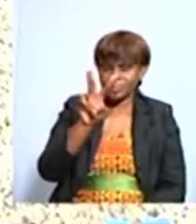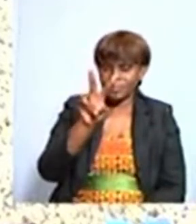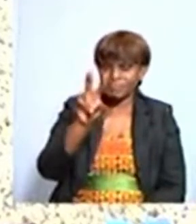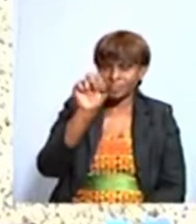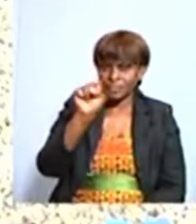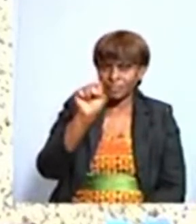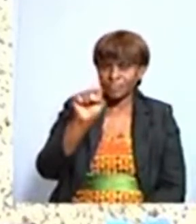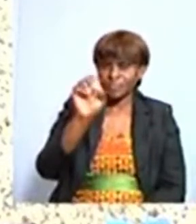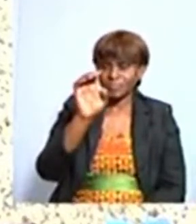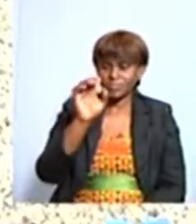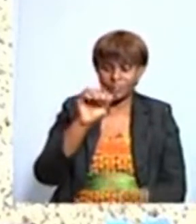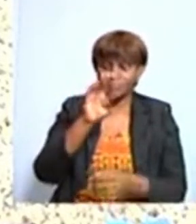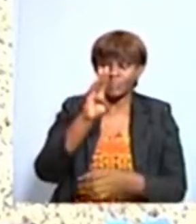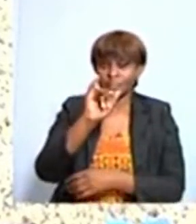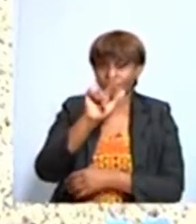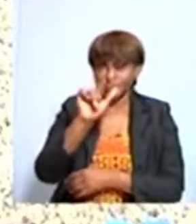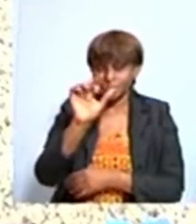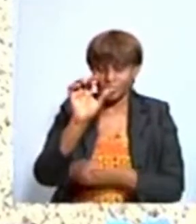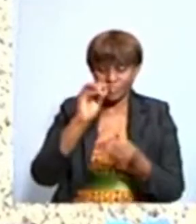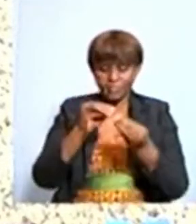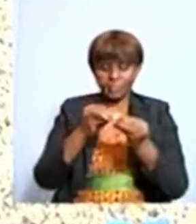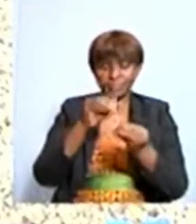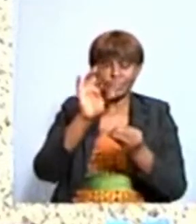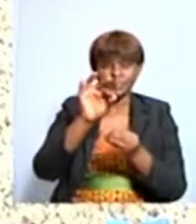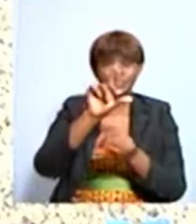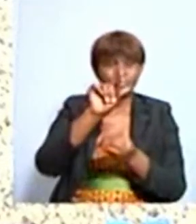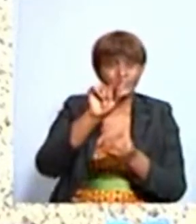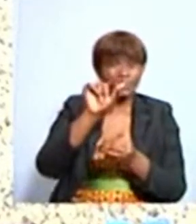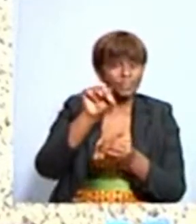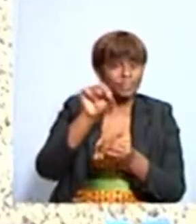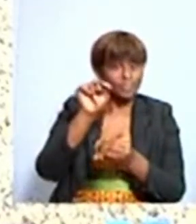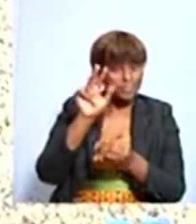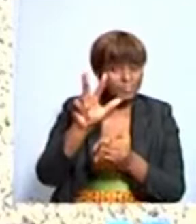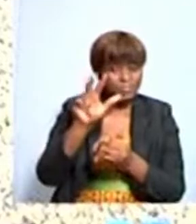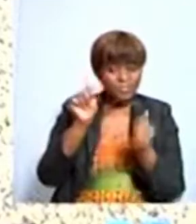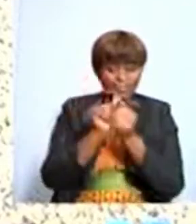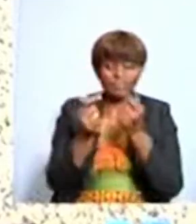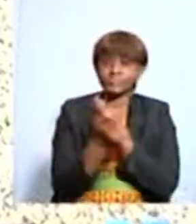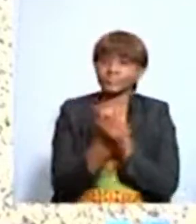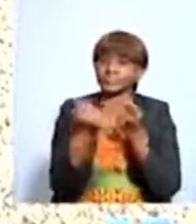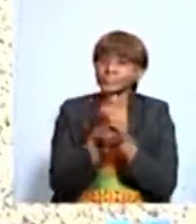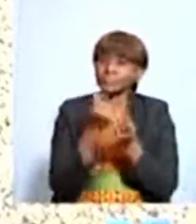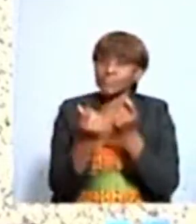Surveyors Bill, National Assembly Bill number 9 of 2023 with amendments.